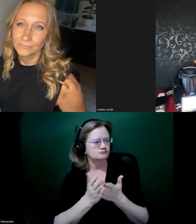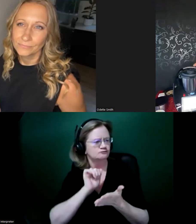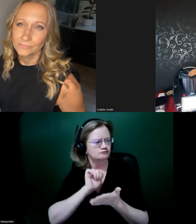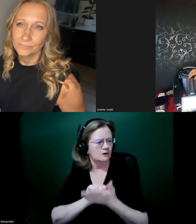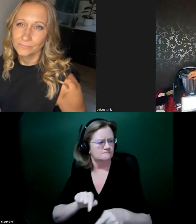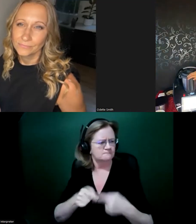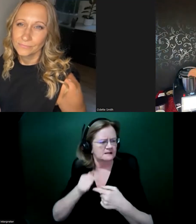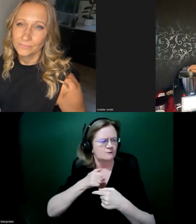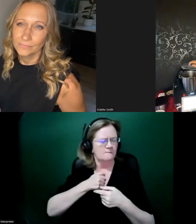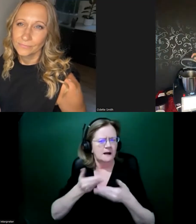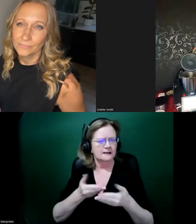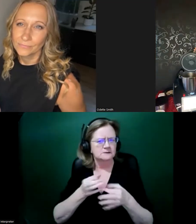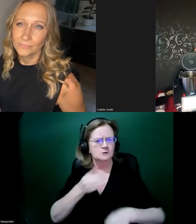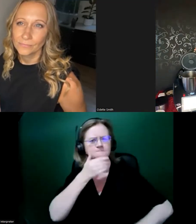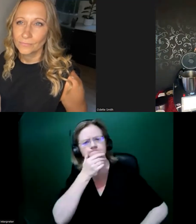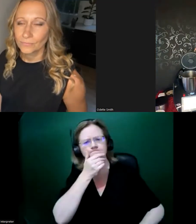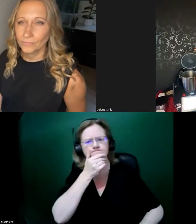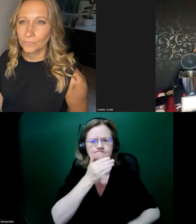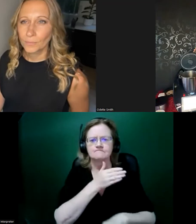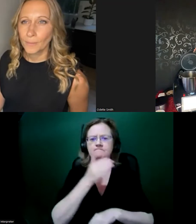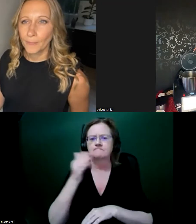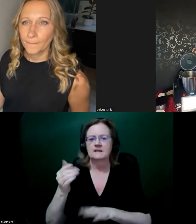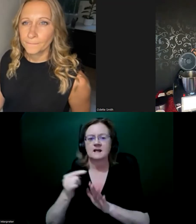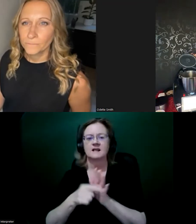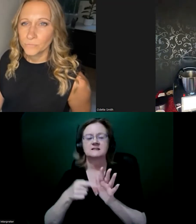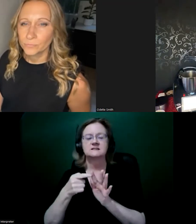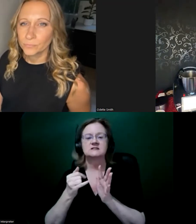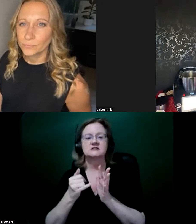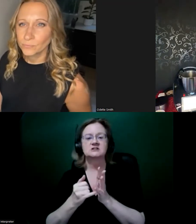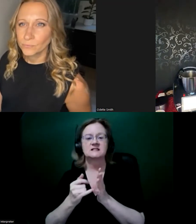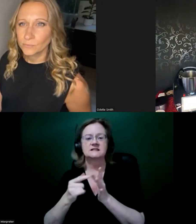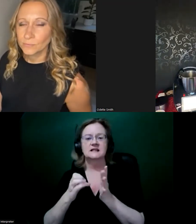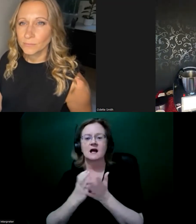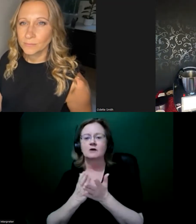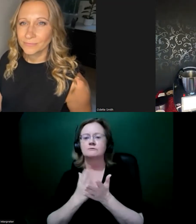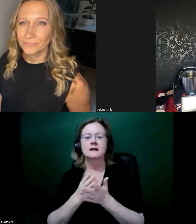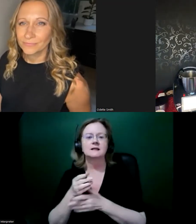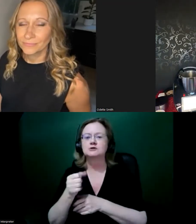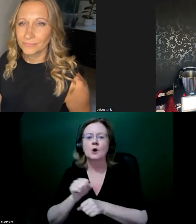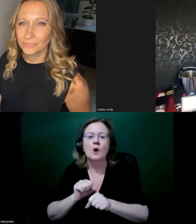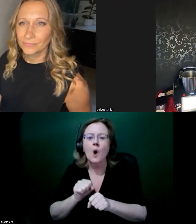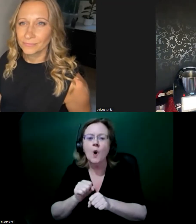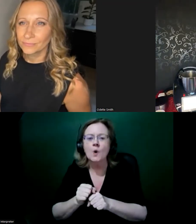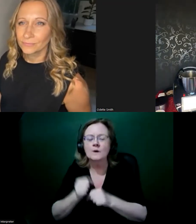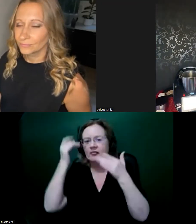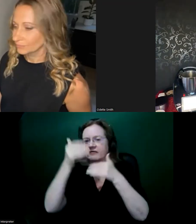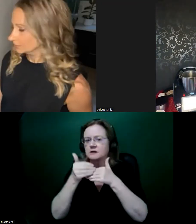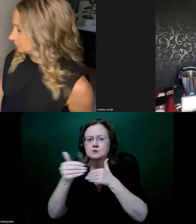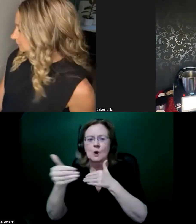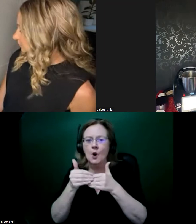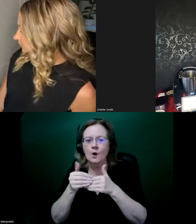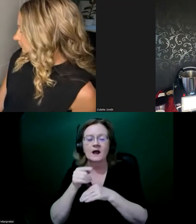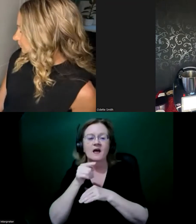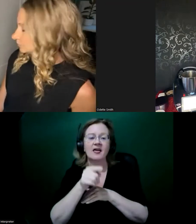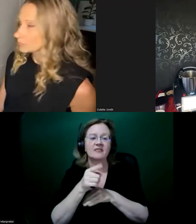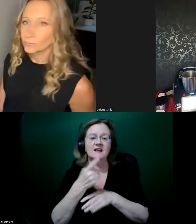kitchen. Yeah, so we really are inviting people, guys, not to hold on, because these are absolutely while